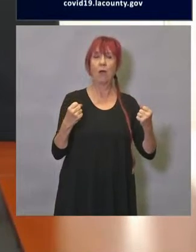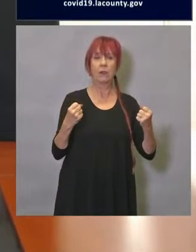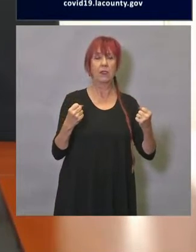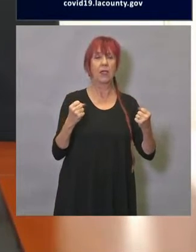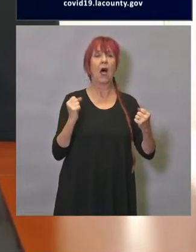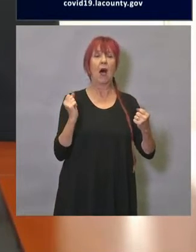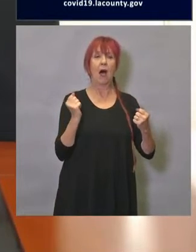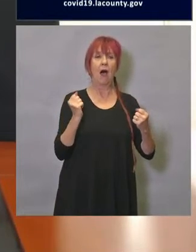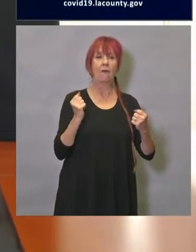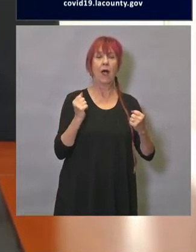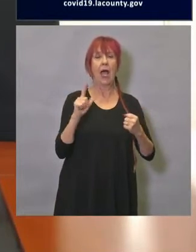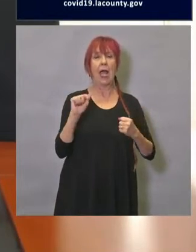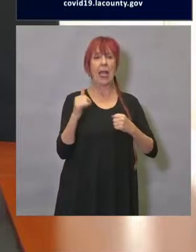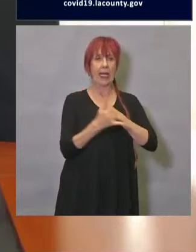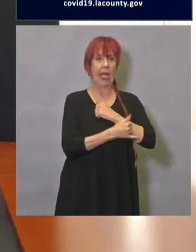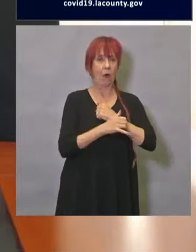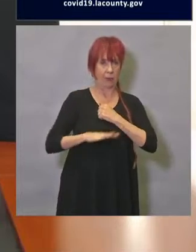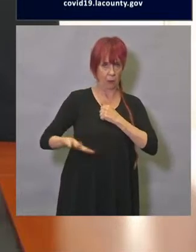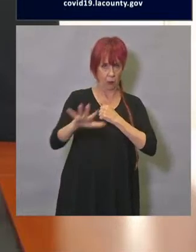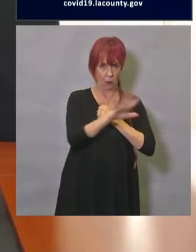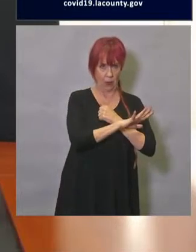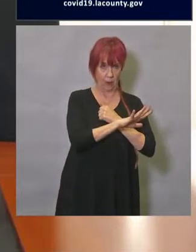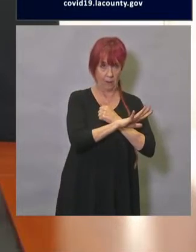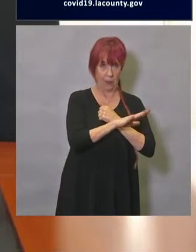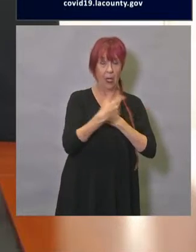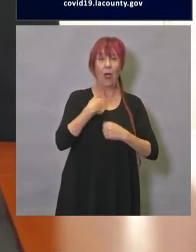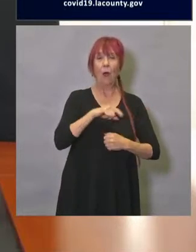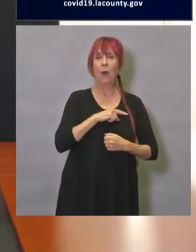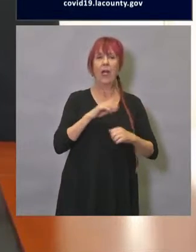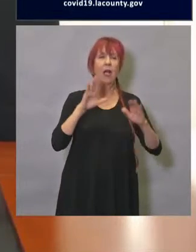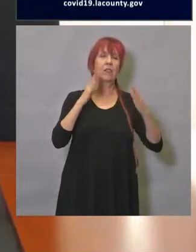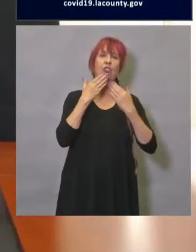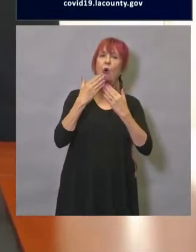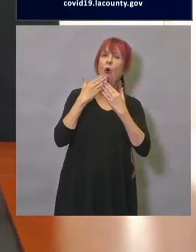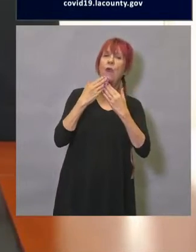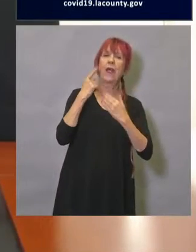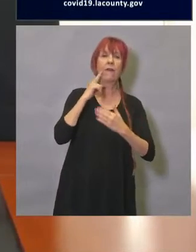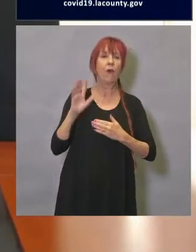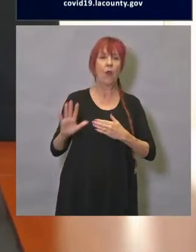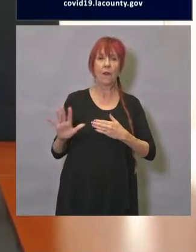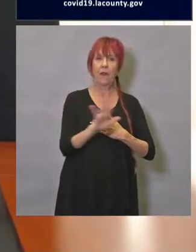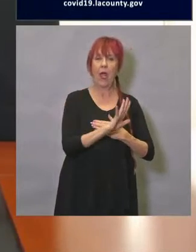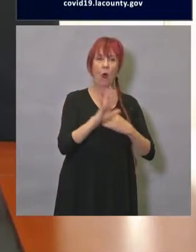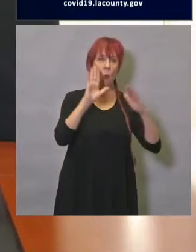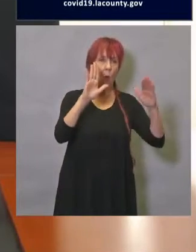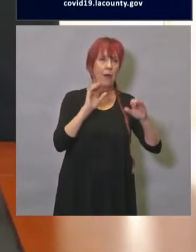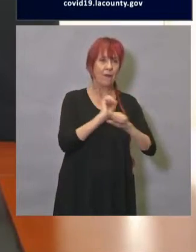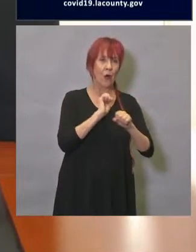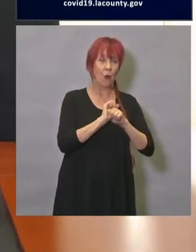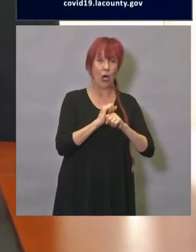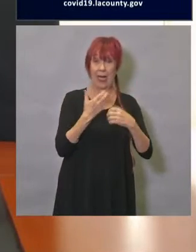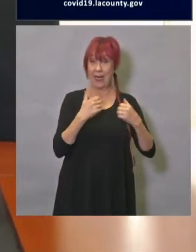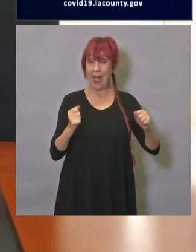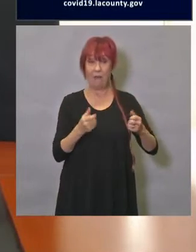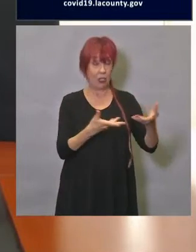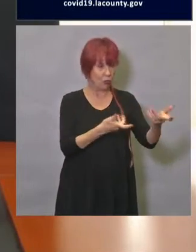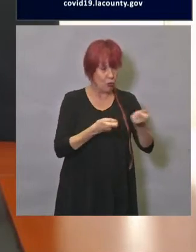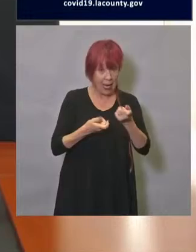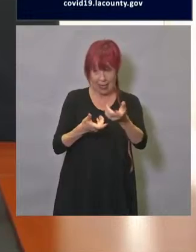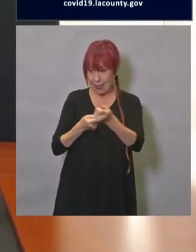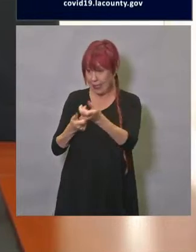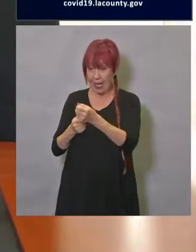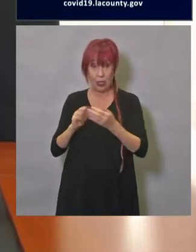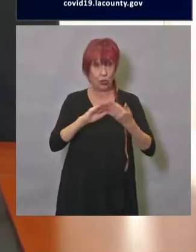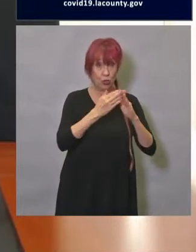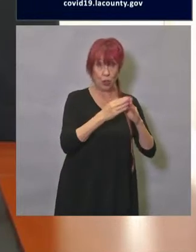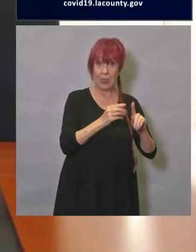diversity across Los Angeles County. We are incredibly thankful for all of their great work and their efforts to engage communities that are the hardest